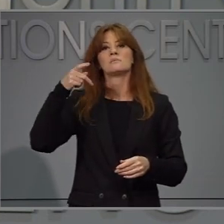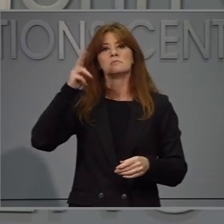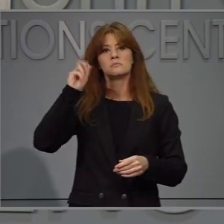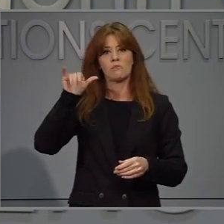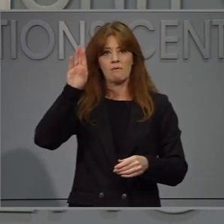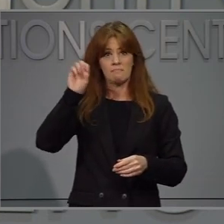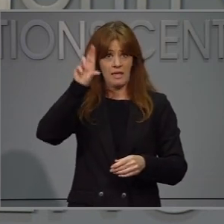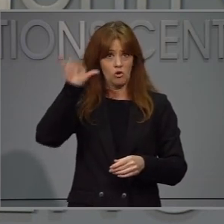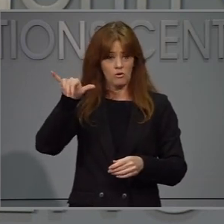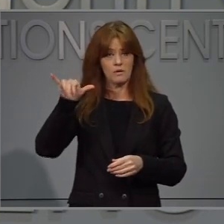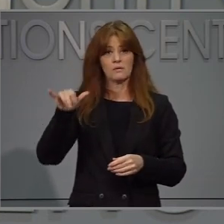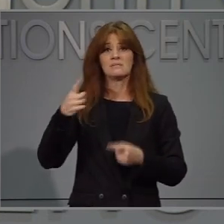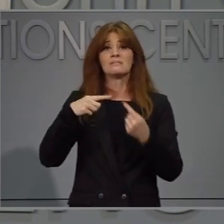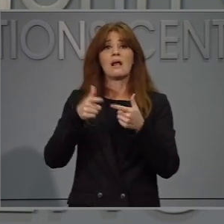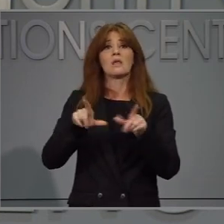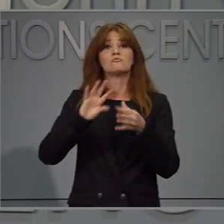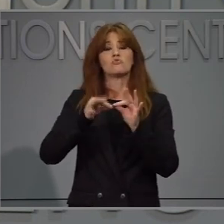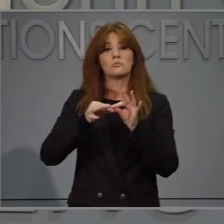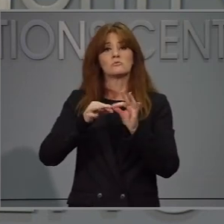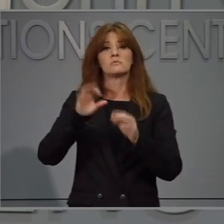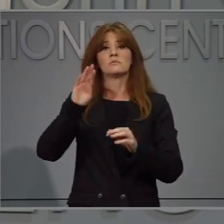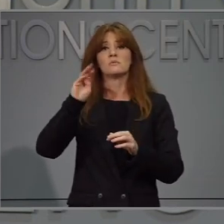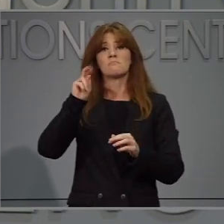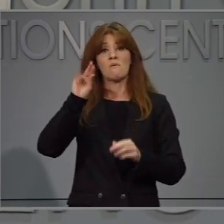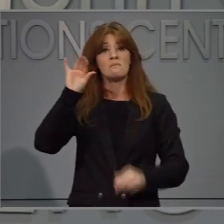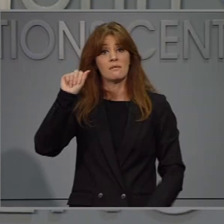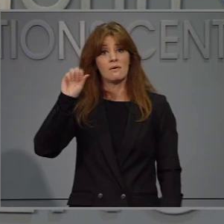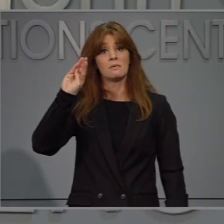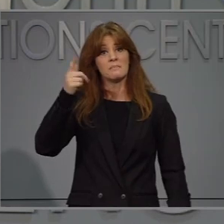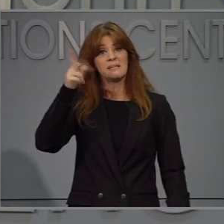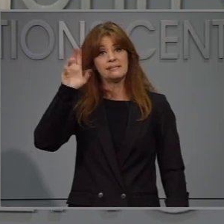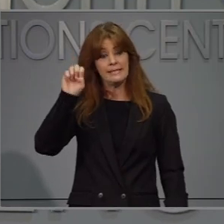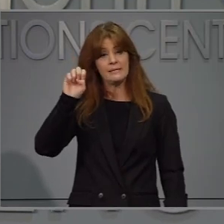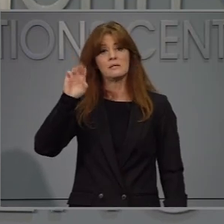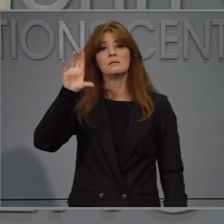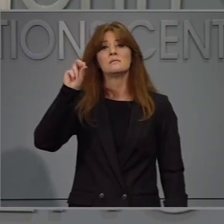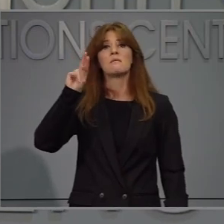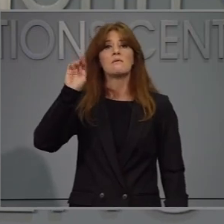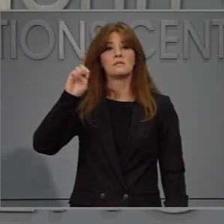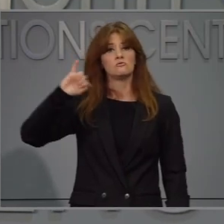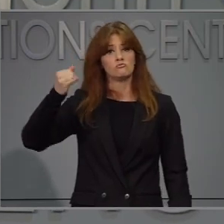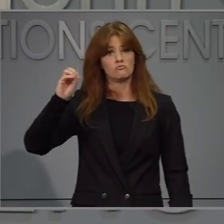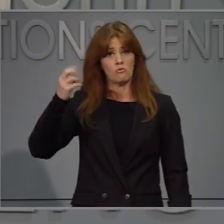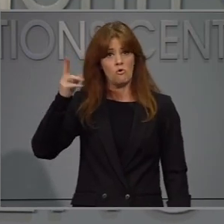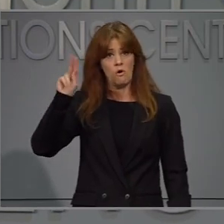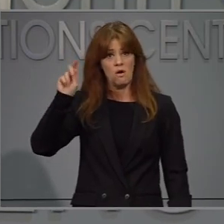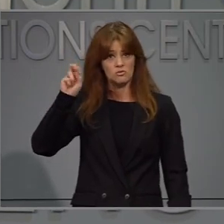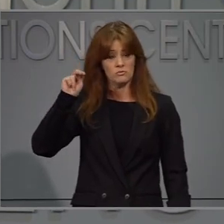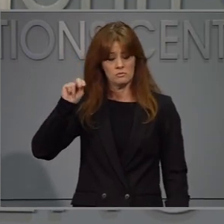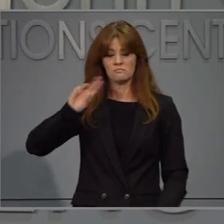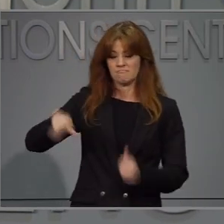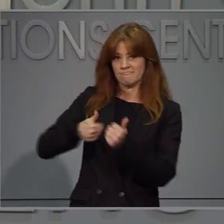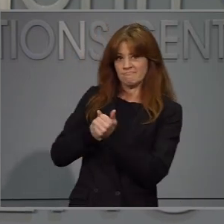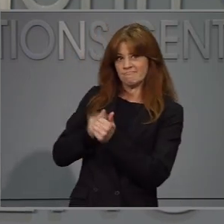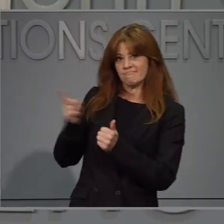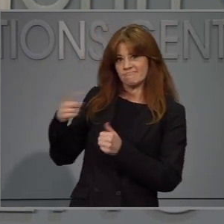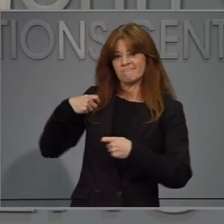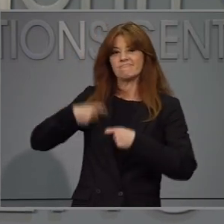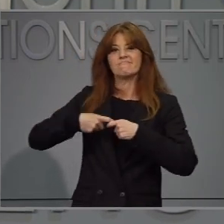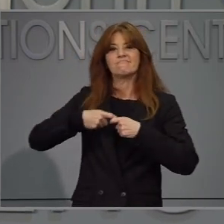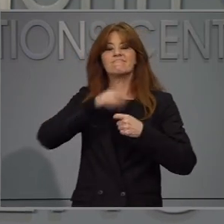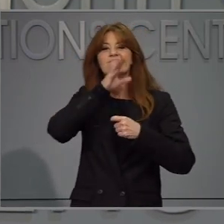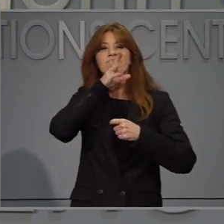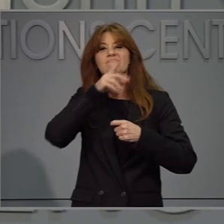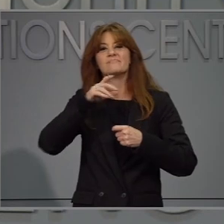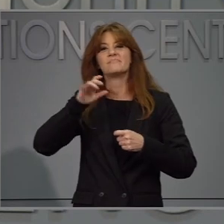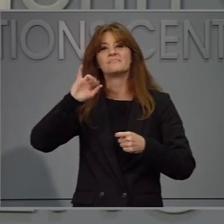Our sign language interpreters are Monica McGee and Connie Jo Hutchison. And behind the scenes, as always,